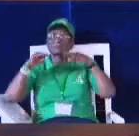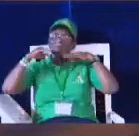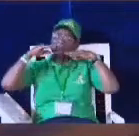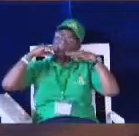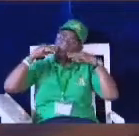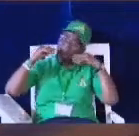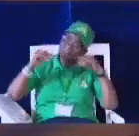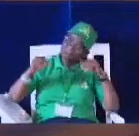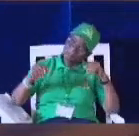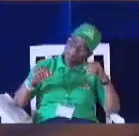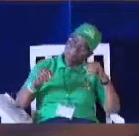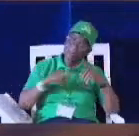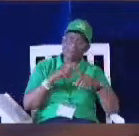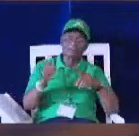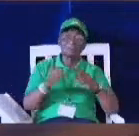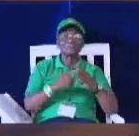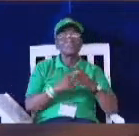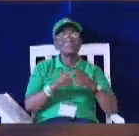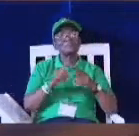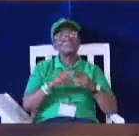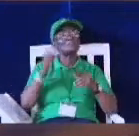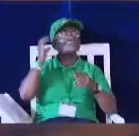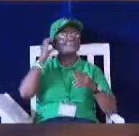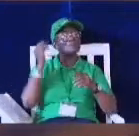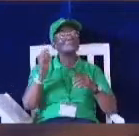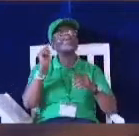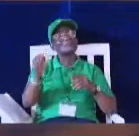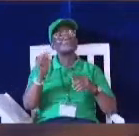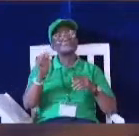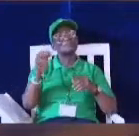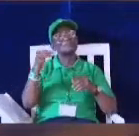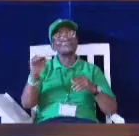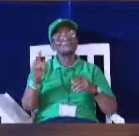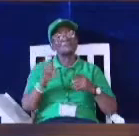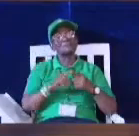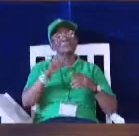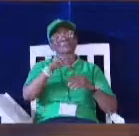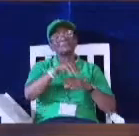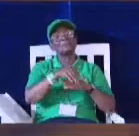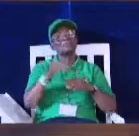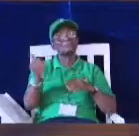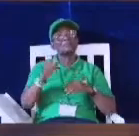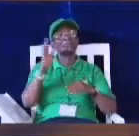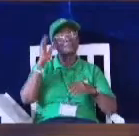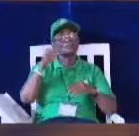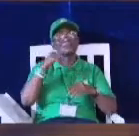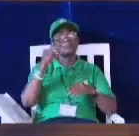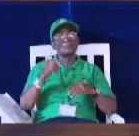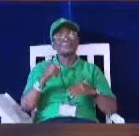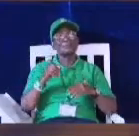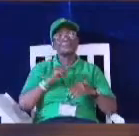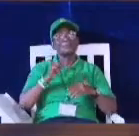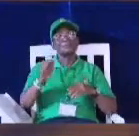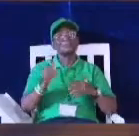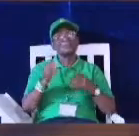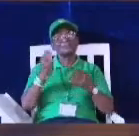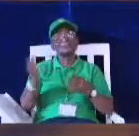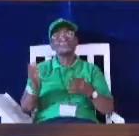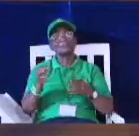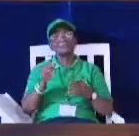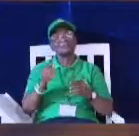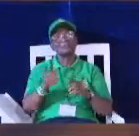when you begin to hear the testimonies of tonight, you will say, and I was there. So if you want to give your life to